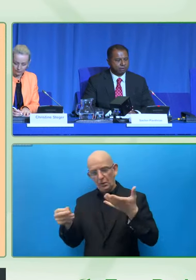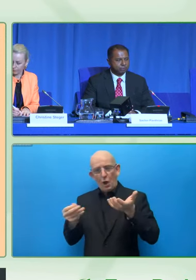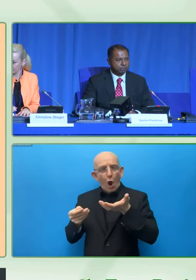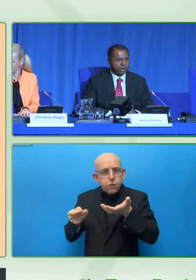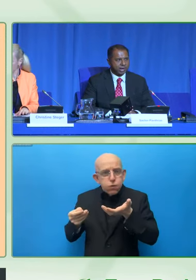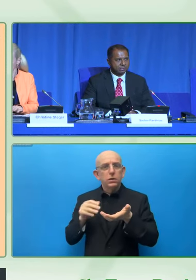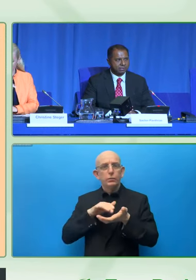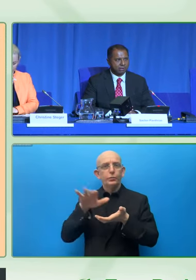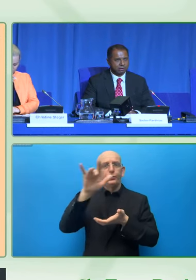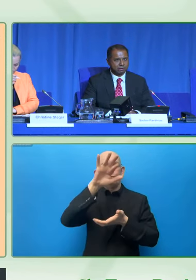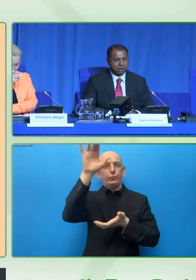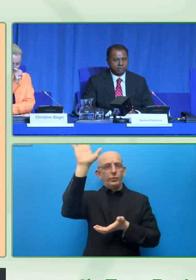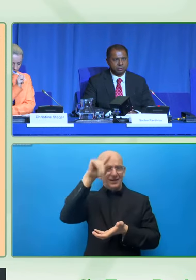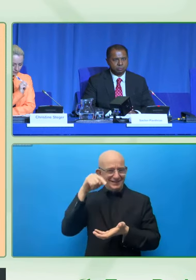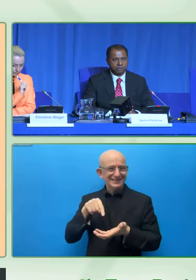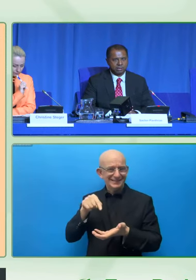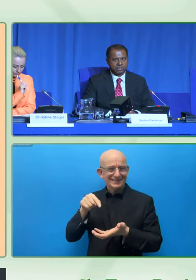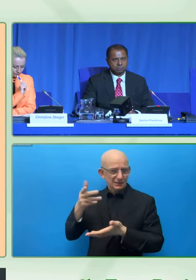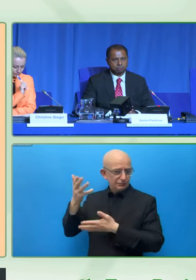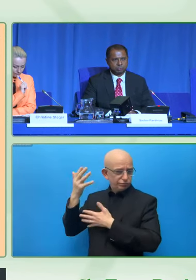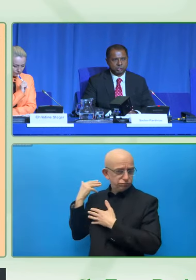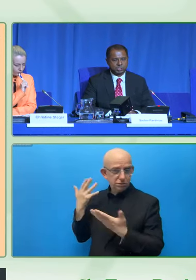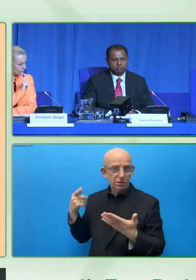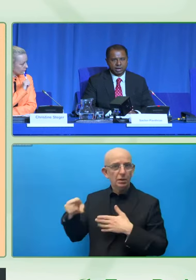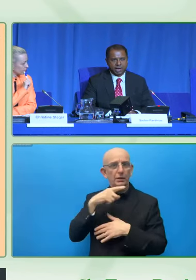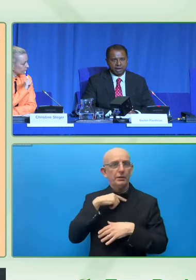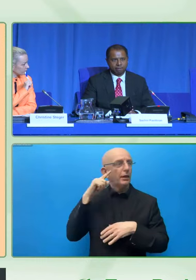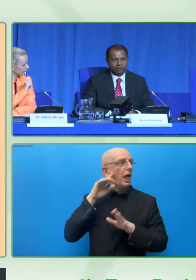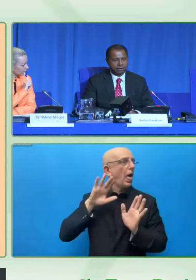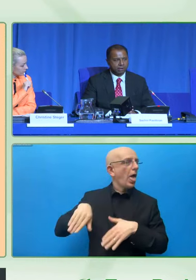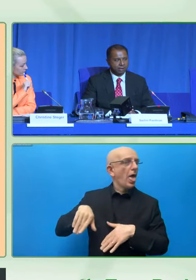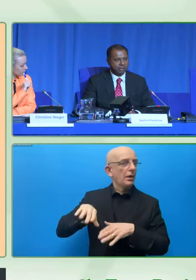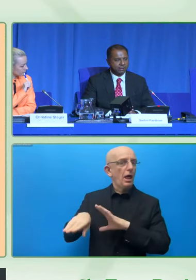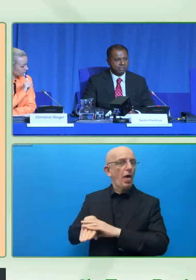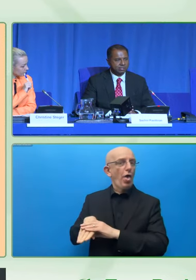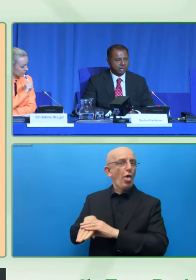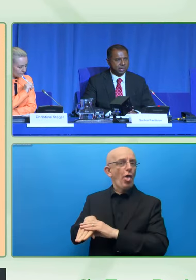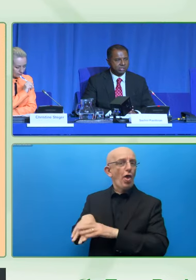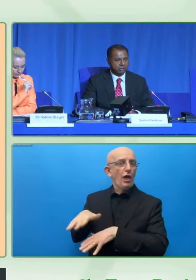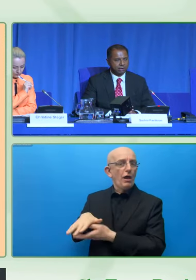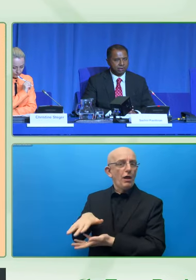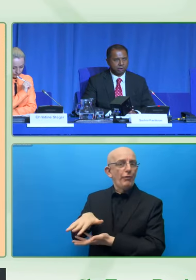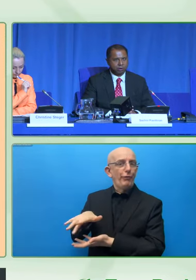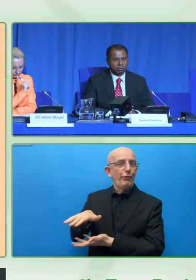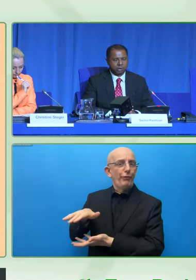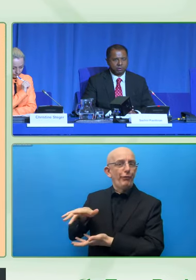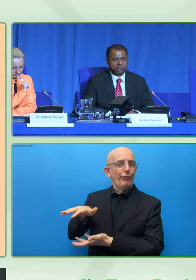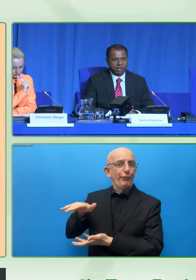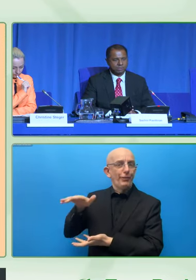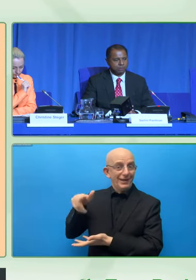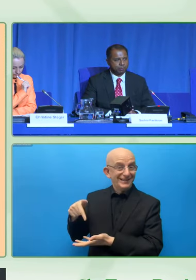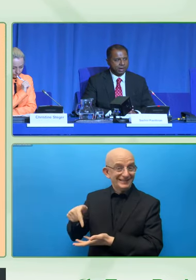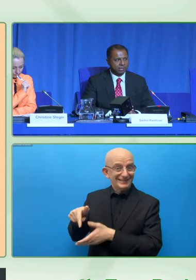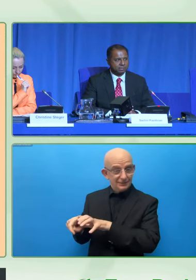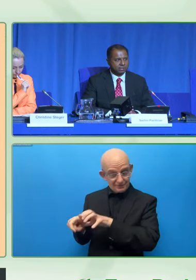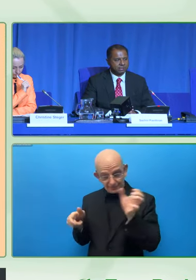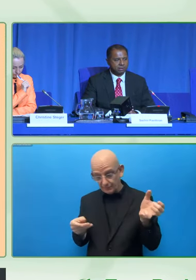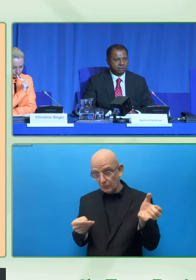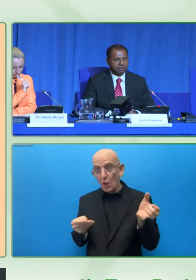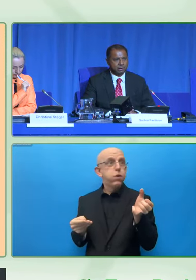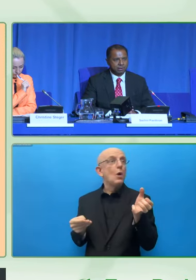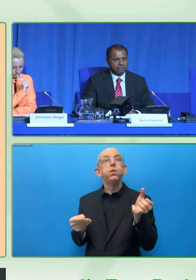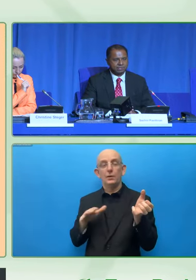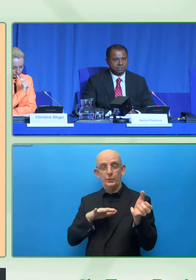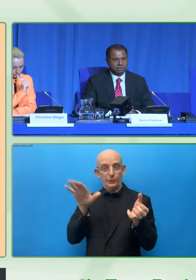soon after it was passed, Congress realized just by having a legislation or law that has been passed